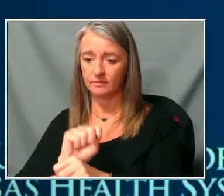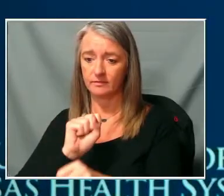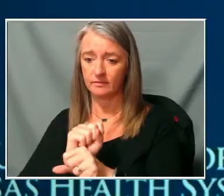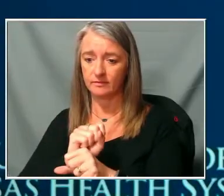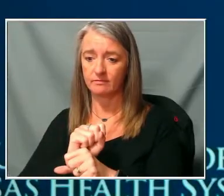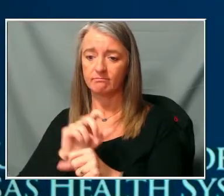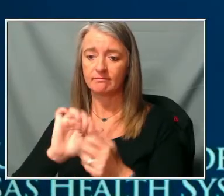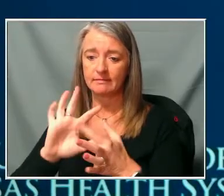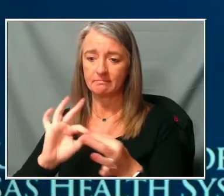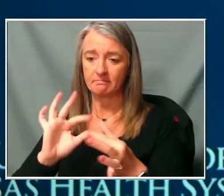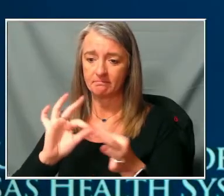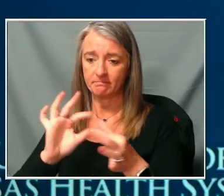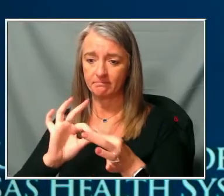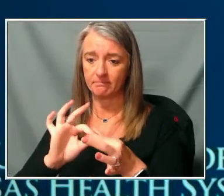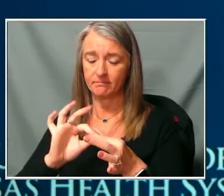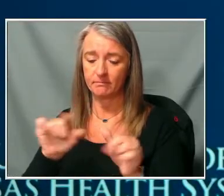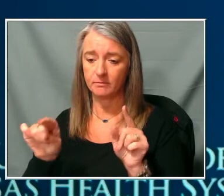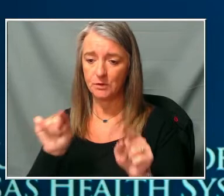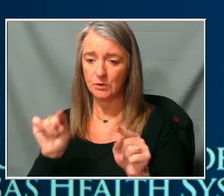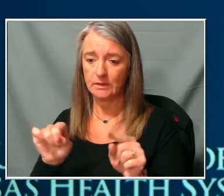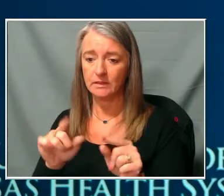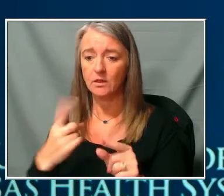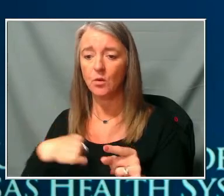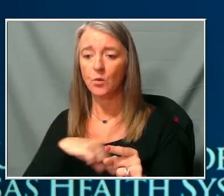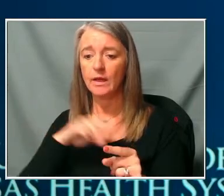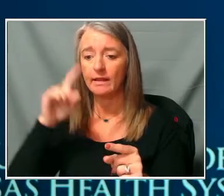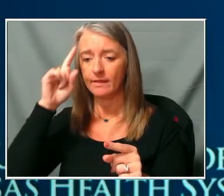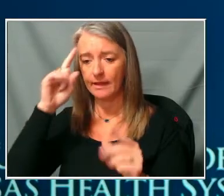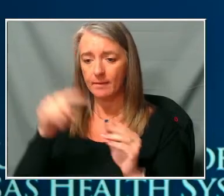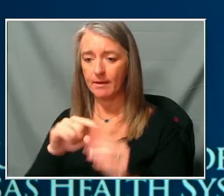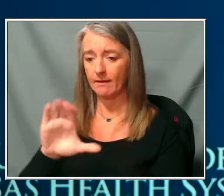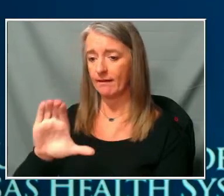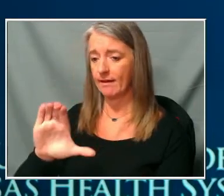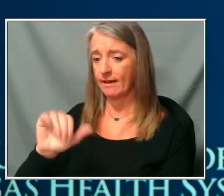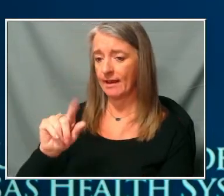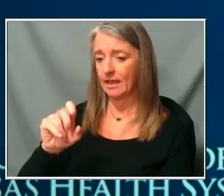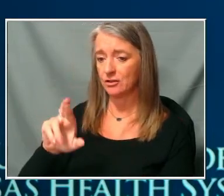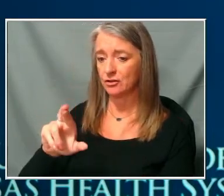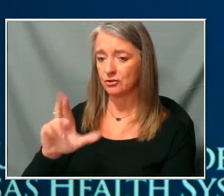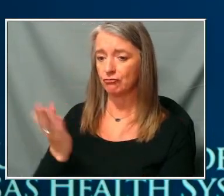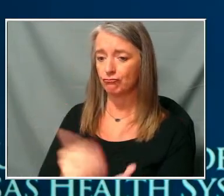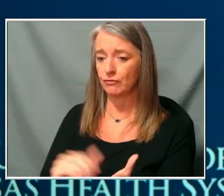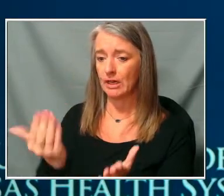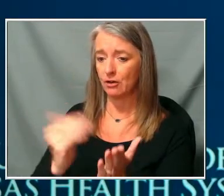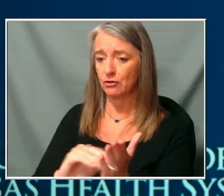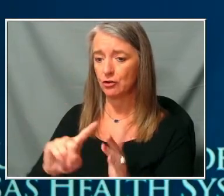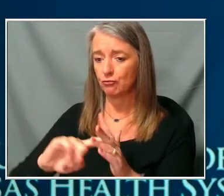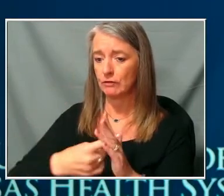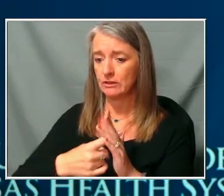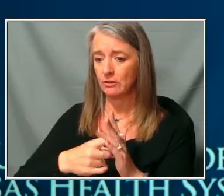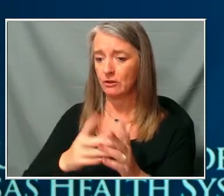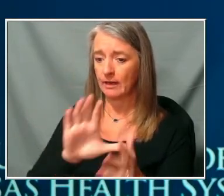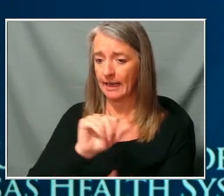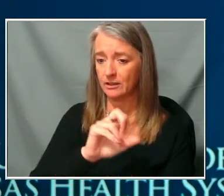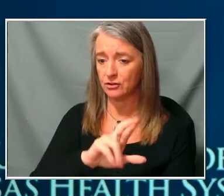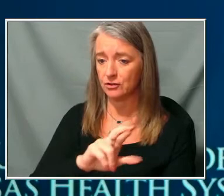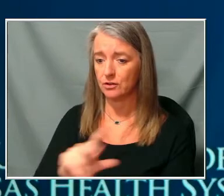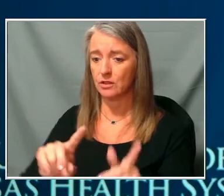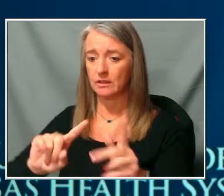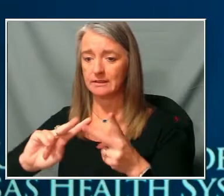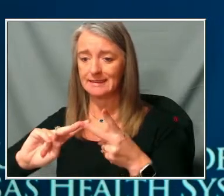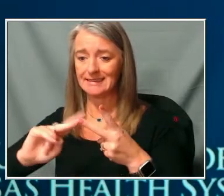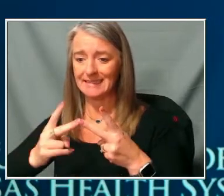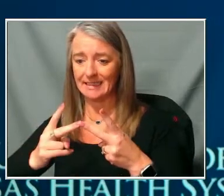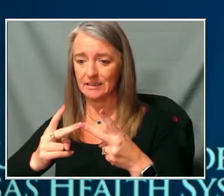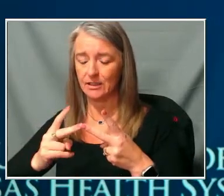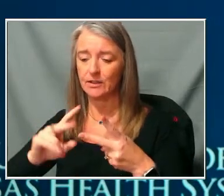articulating the difference between those, but there is, when we think about cancers, there is a recurrence of your original cancer, and then there's what we call a secondary